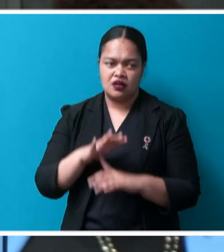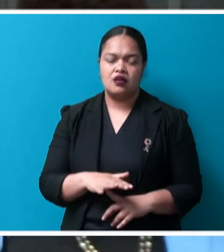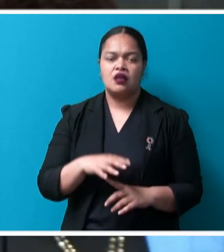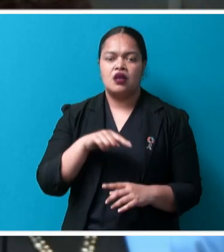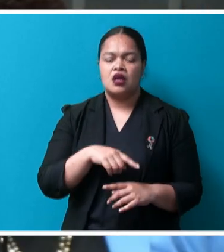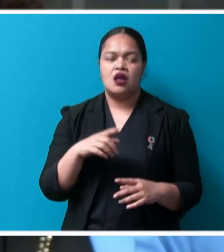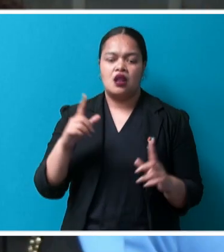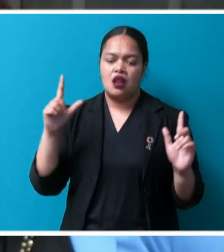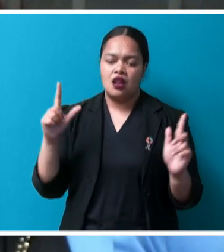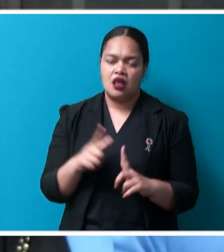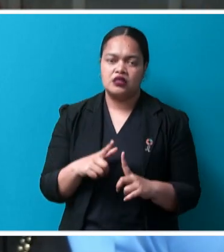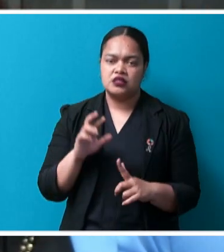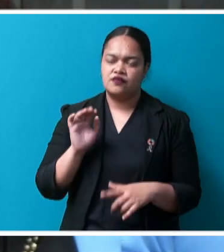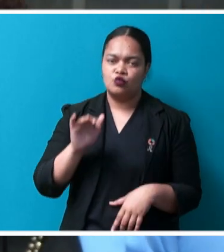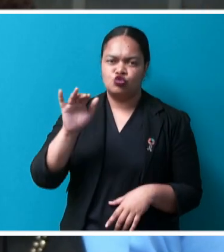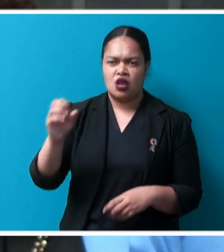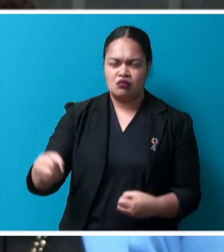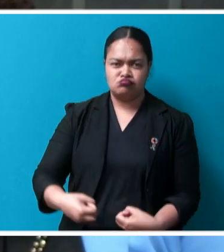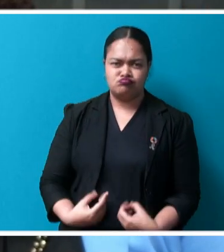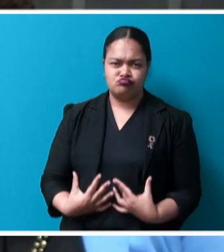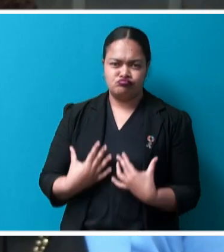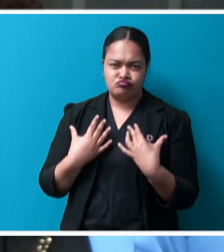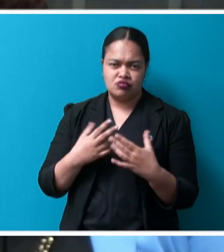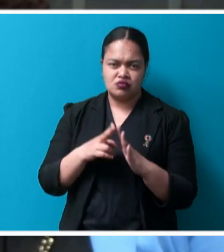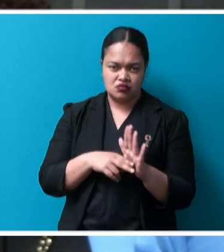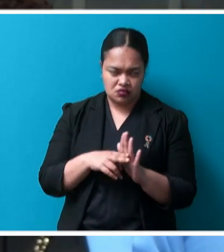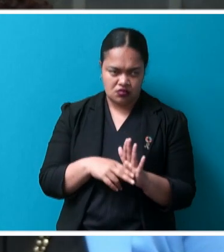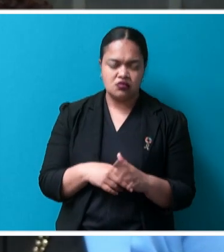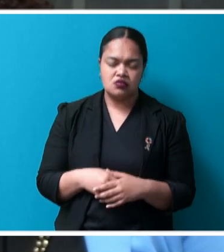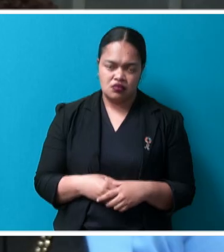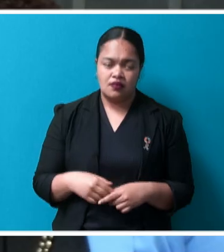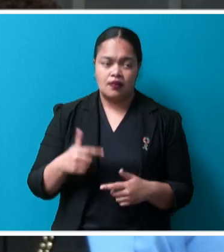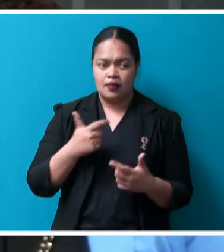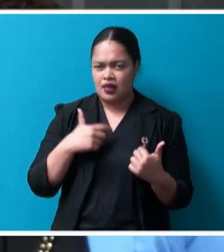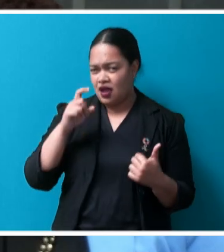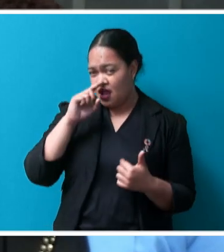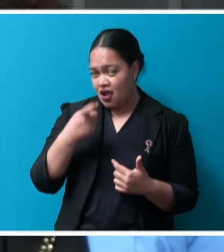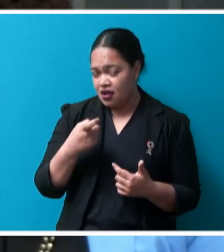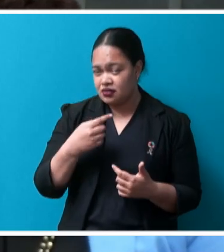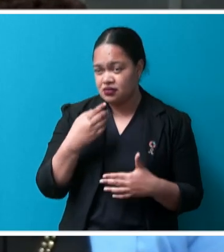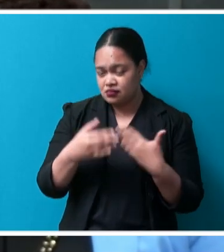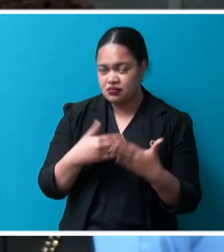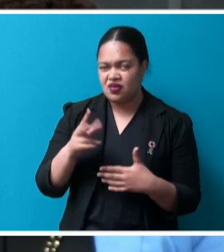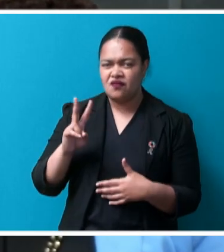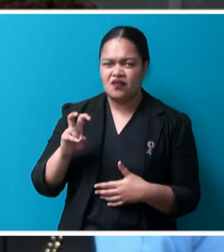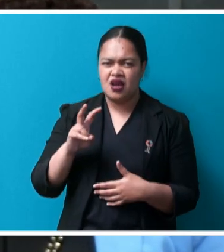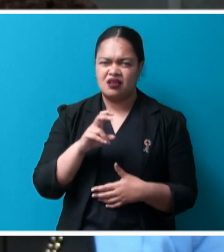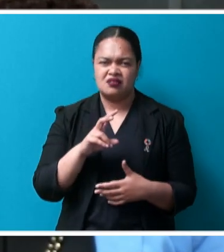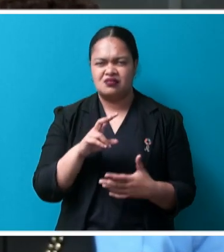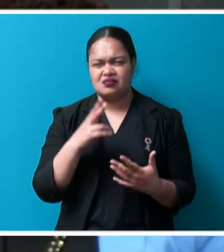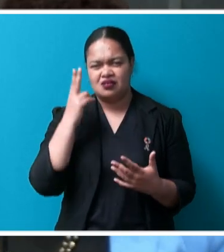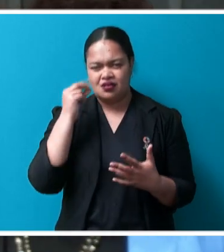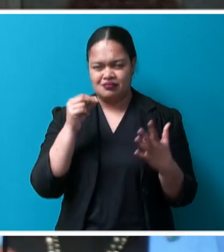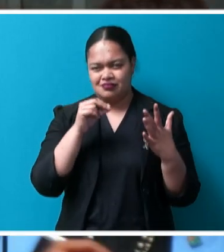infections. I should be candid with the House that we cannot yet measure viral suppression reliably across the